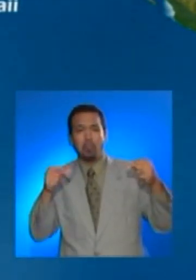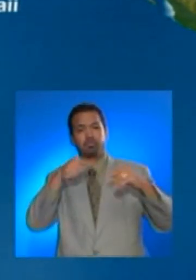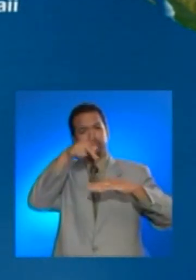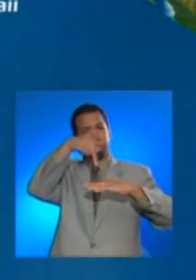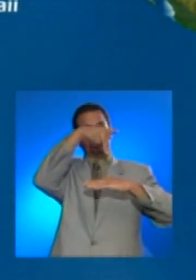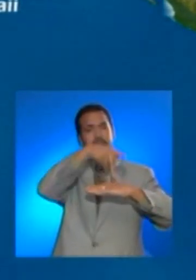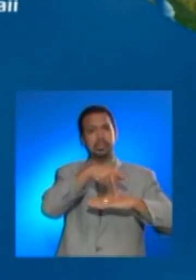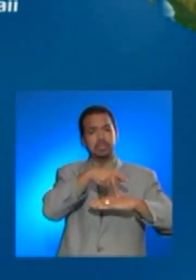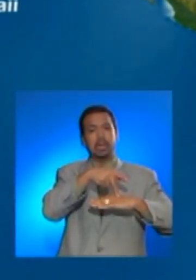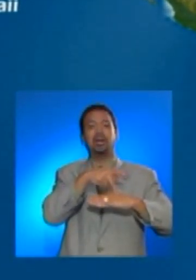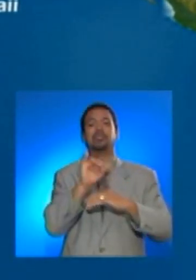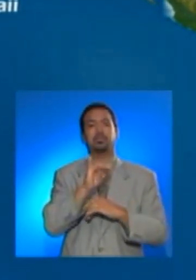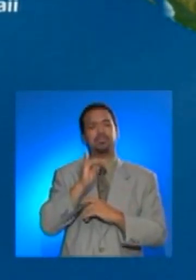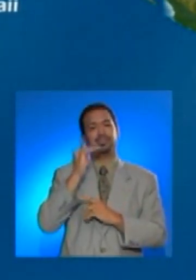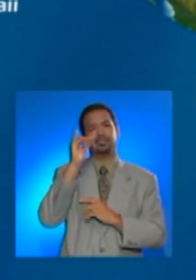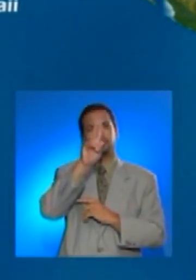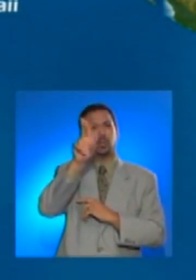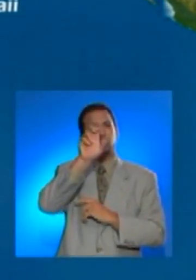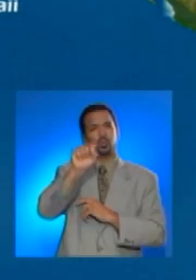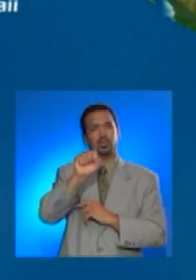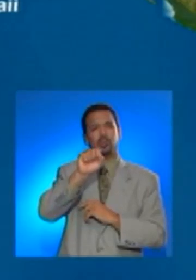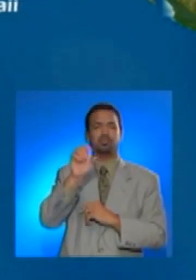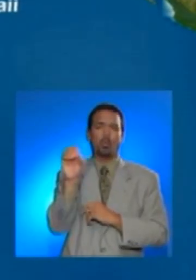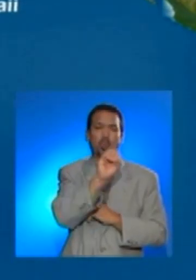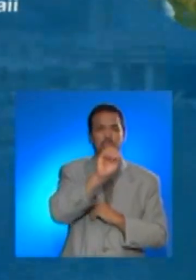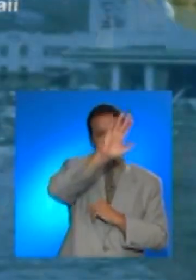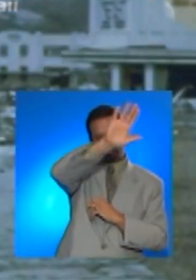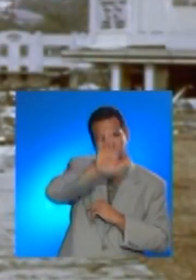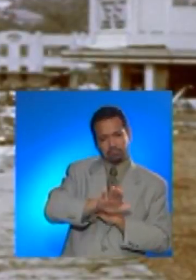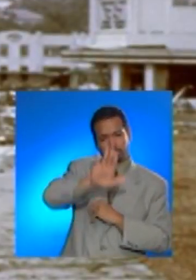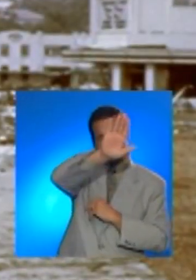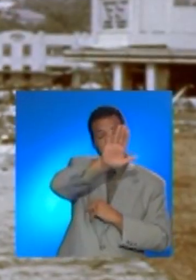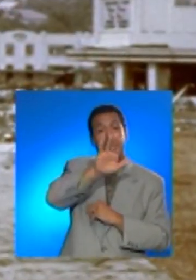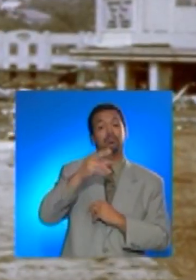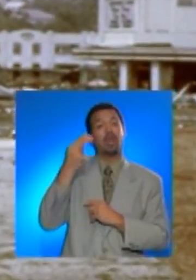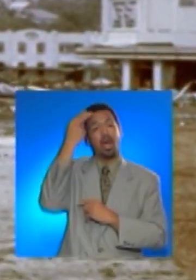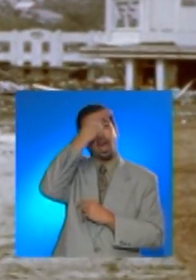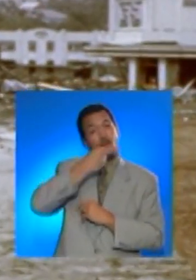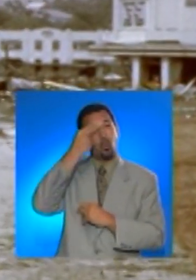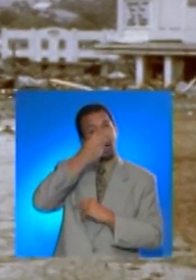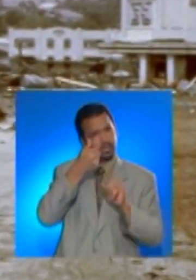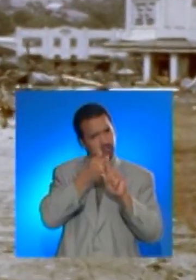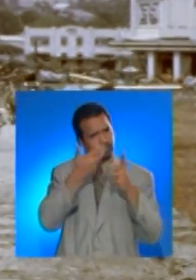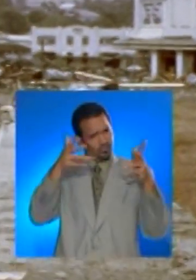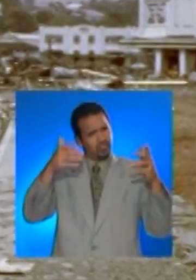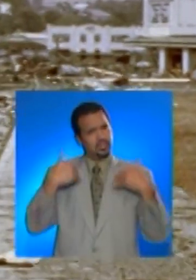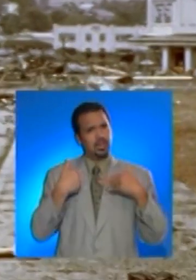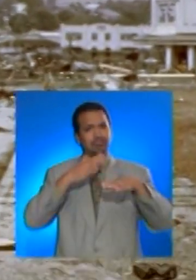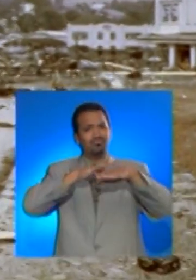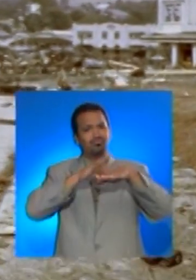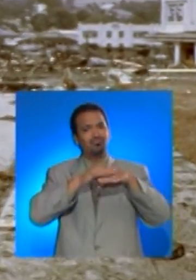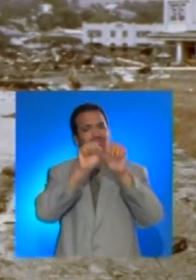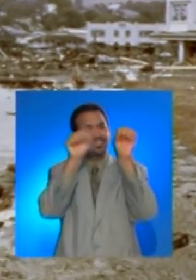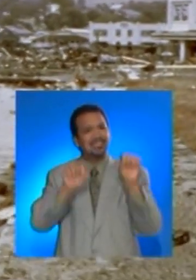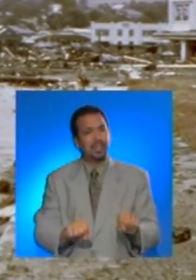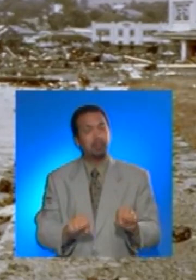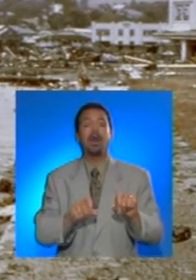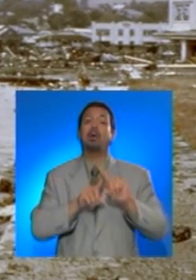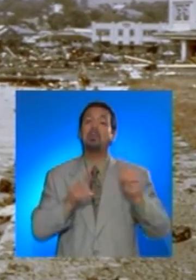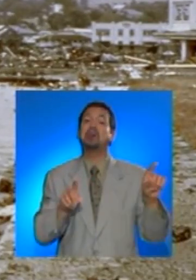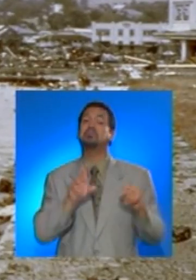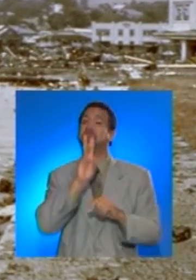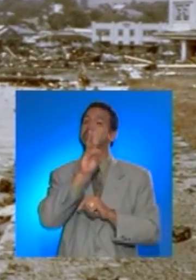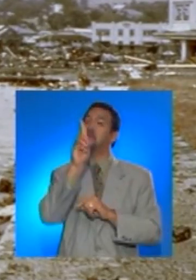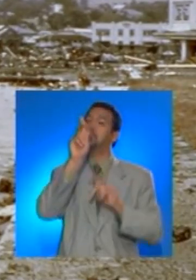the Philippines, and the west coast of the United States. In Hawaii, where a warning system was already in place, 61